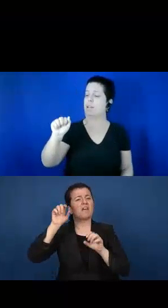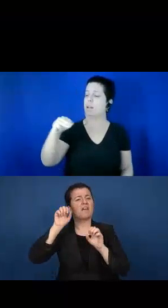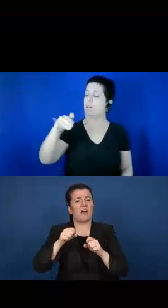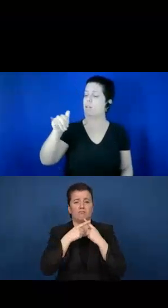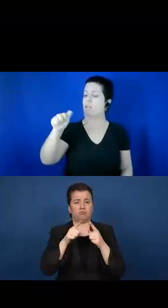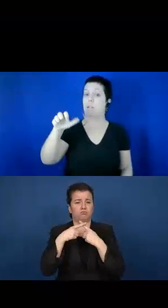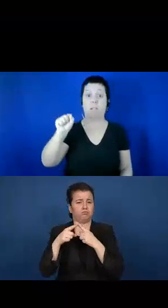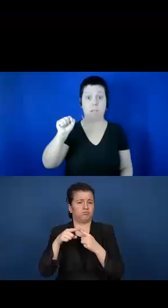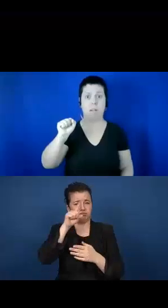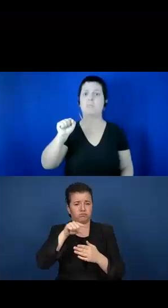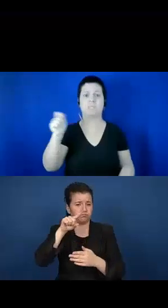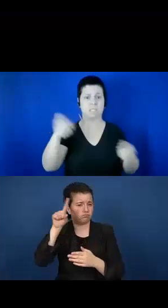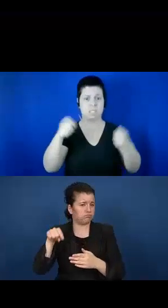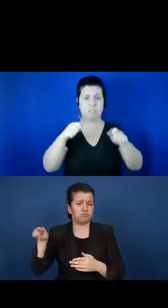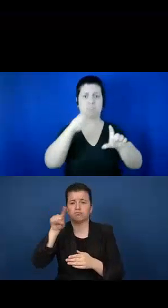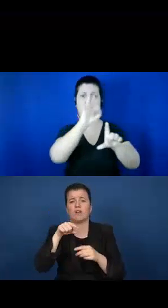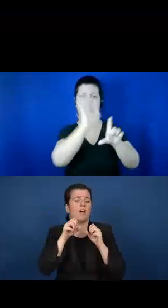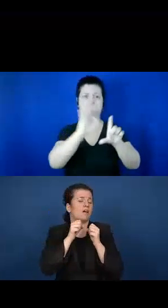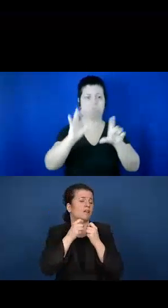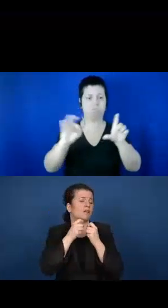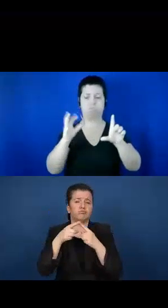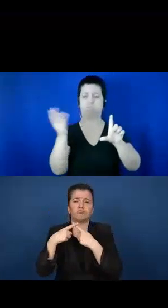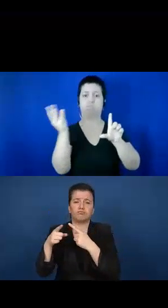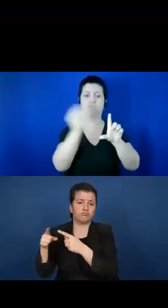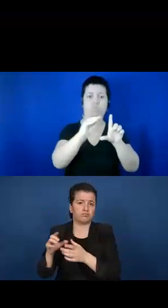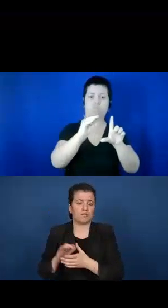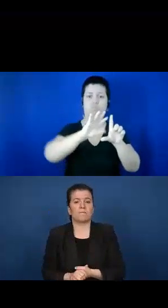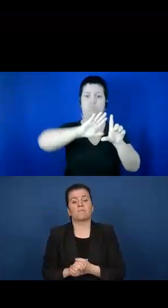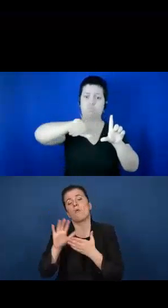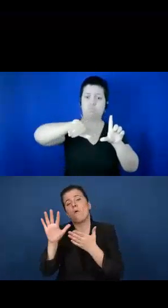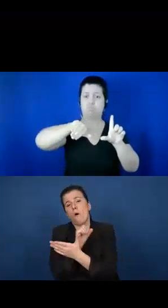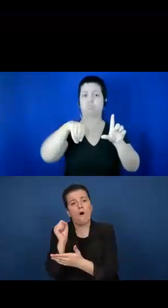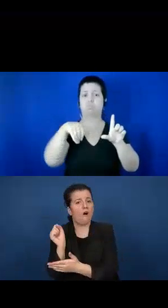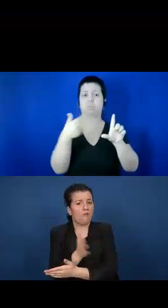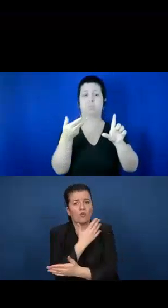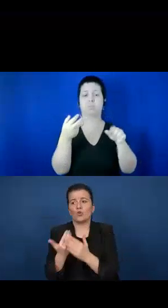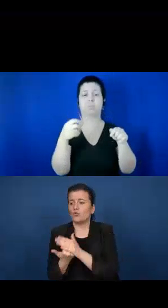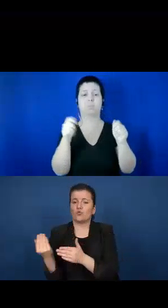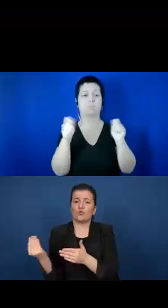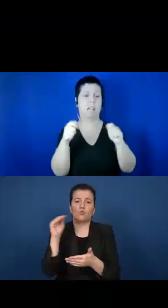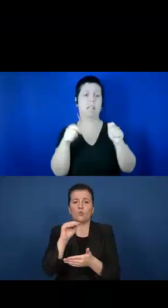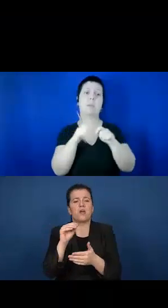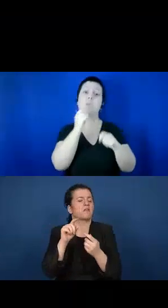As well as adding or deleting frames, we can of course add or delete a haptogram fully too.